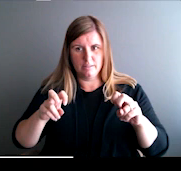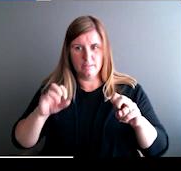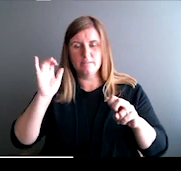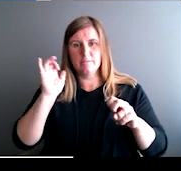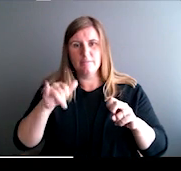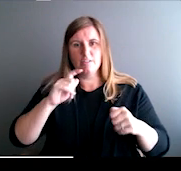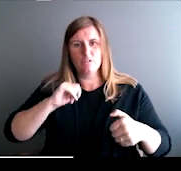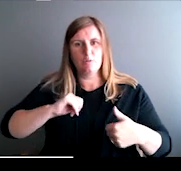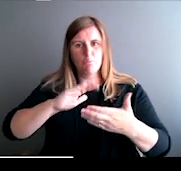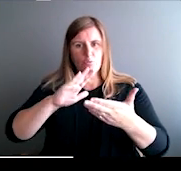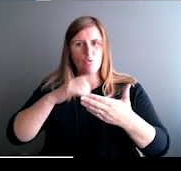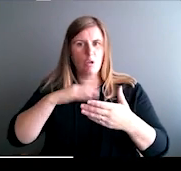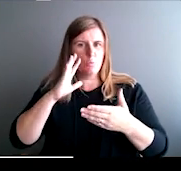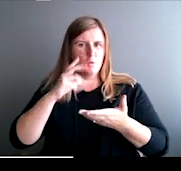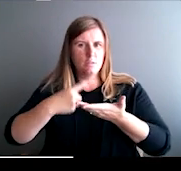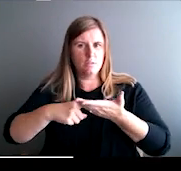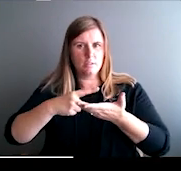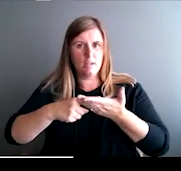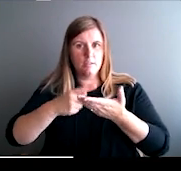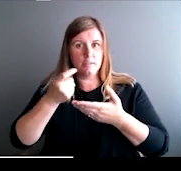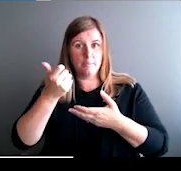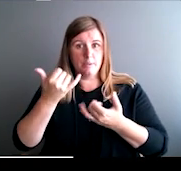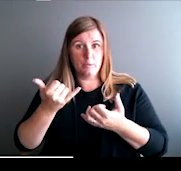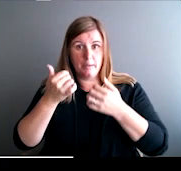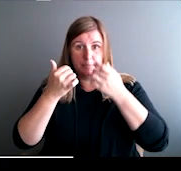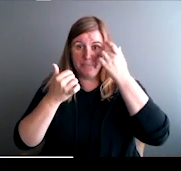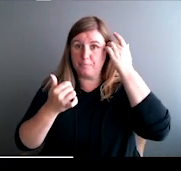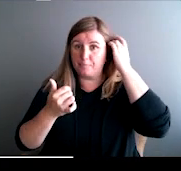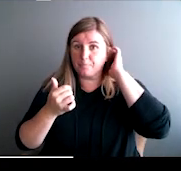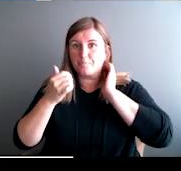the approach that I'm going to discuss a bit today.